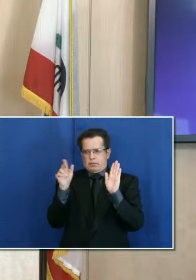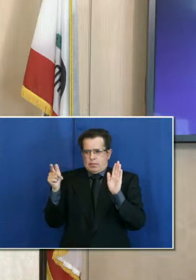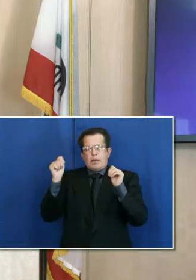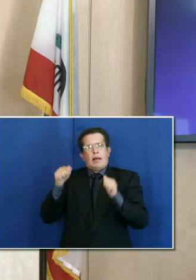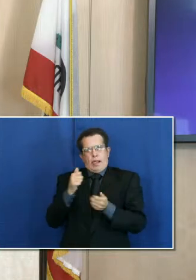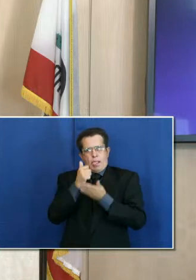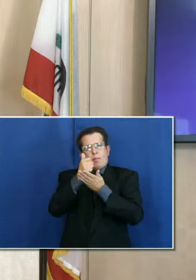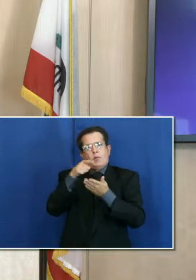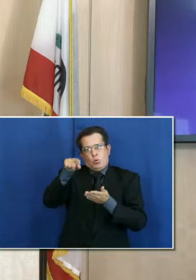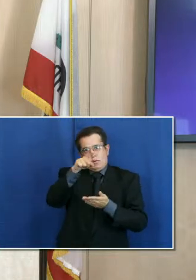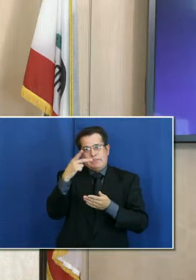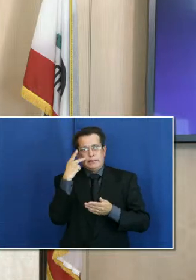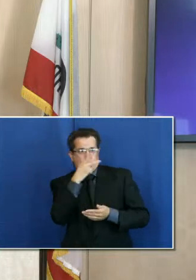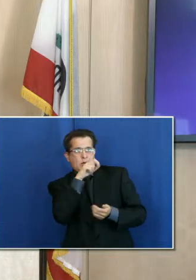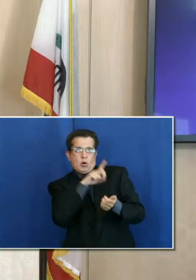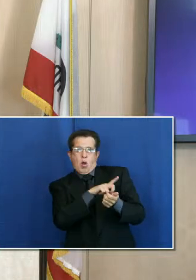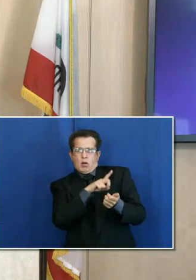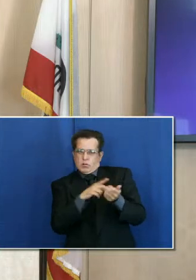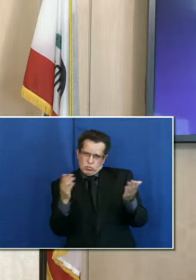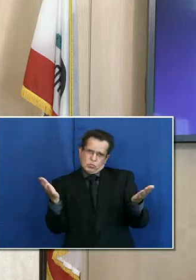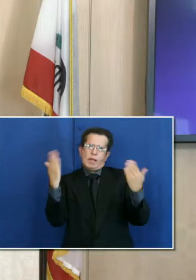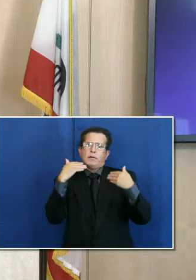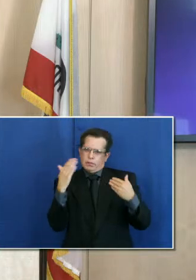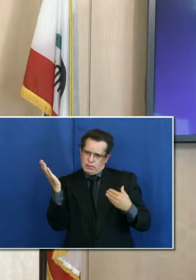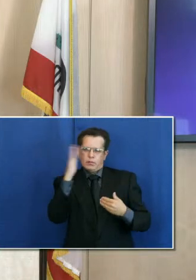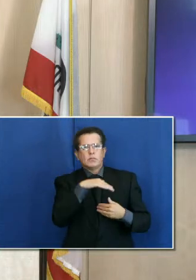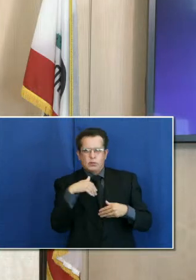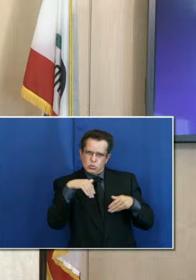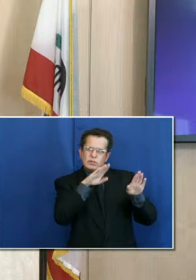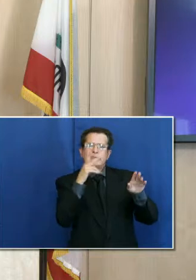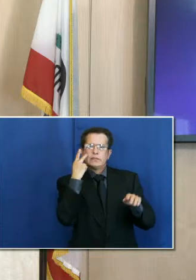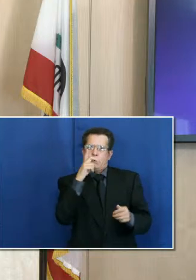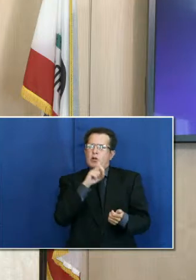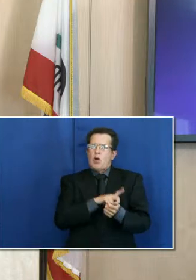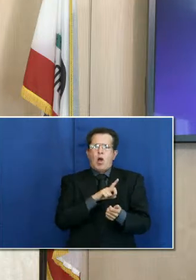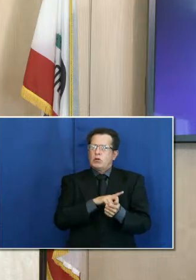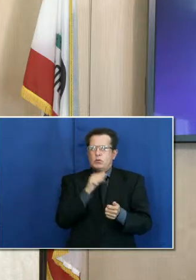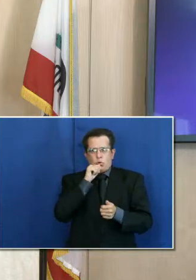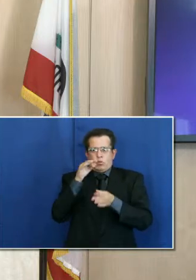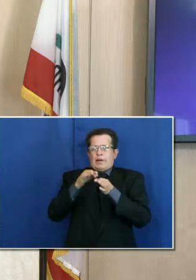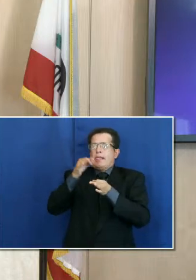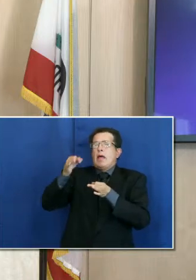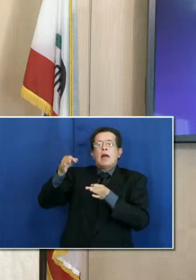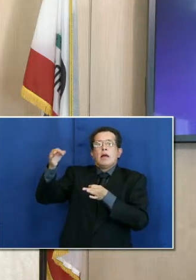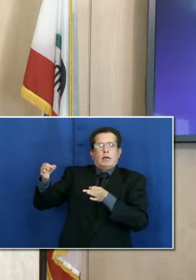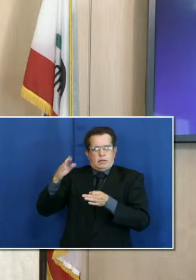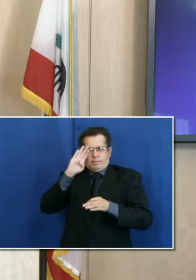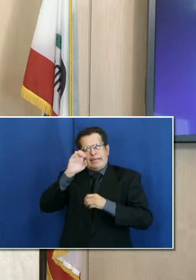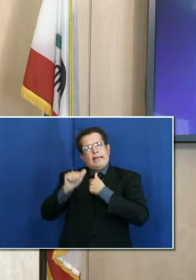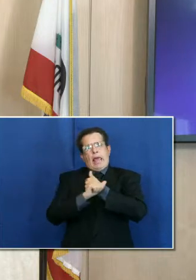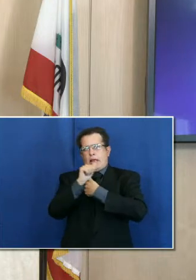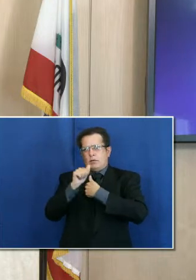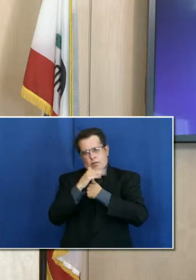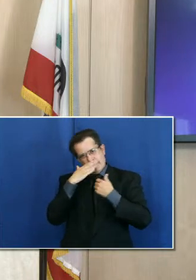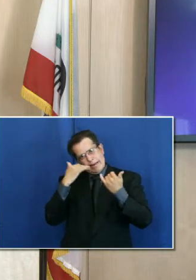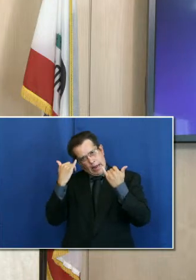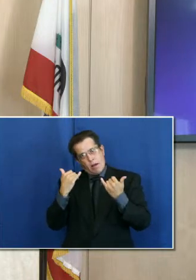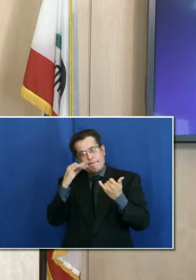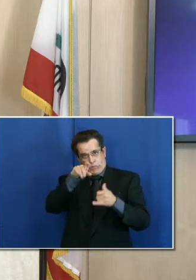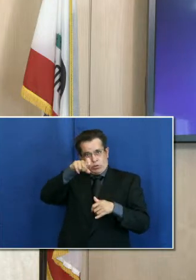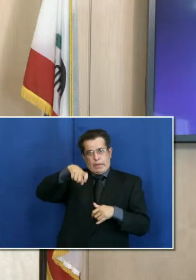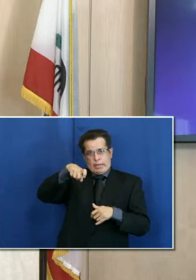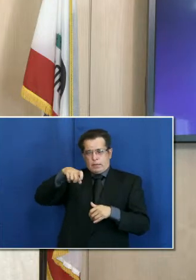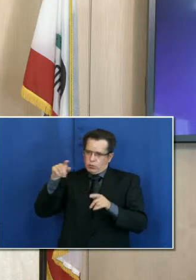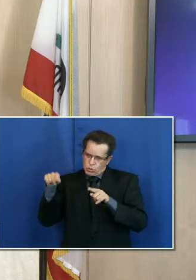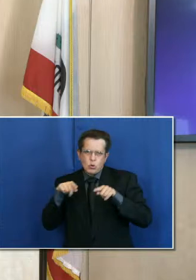you if you need to see your physician or need to come to the hospital. Delaying care can be dangerous, so I'd encourage you to go to the hospital and go to your